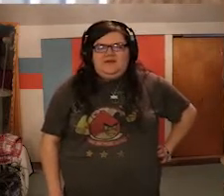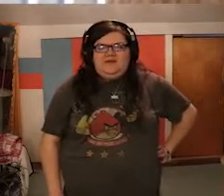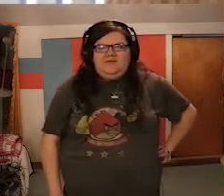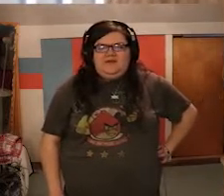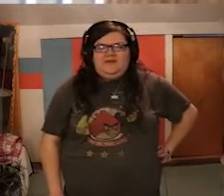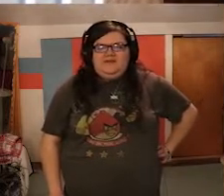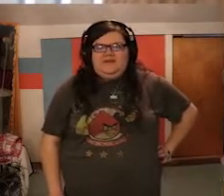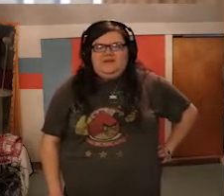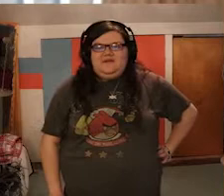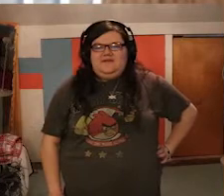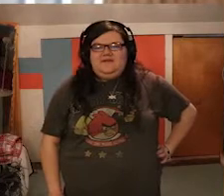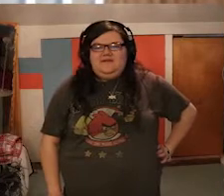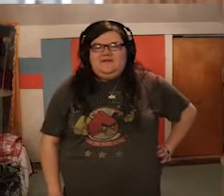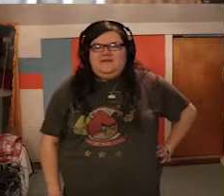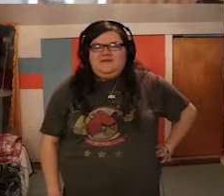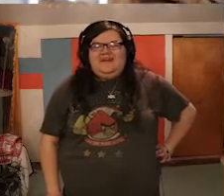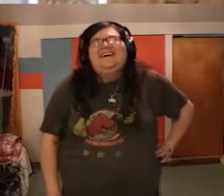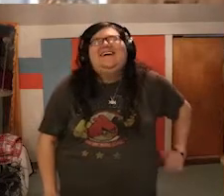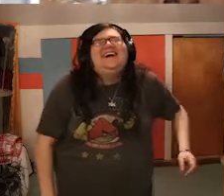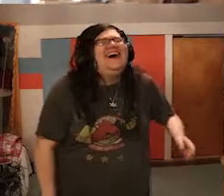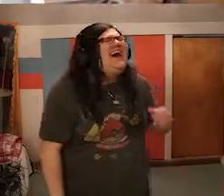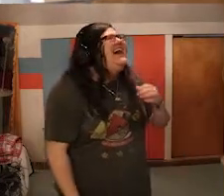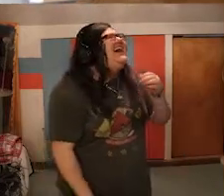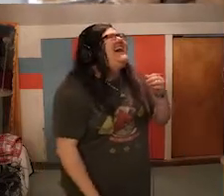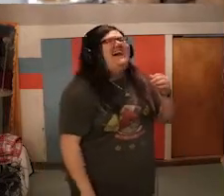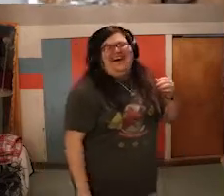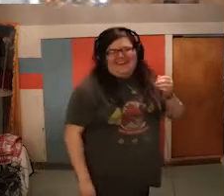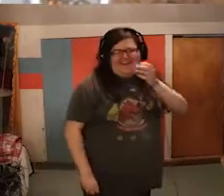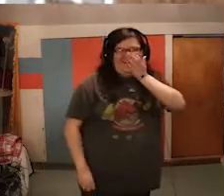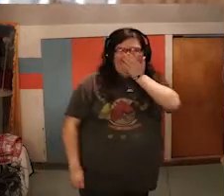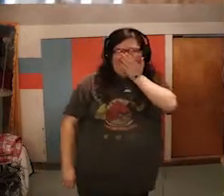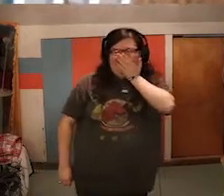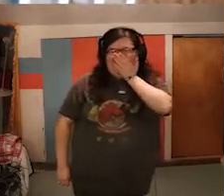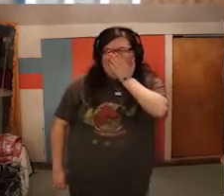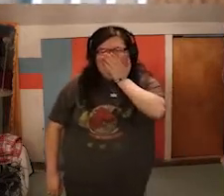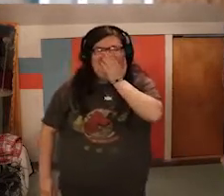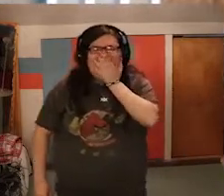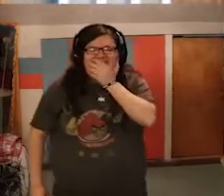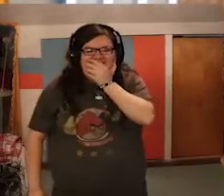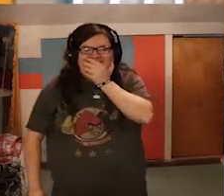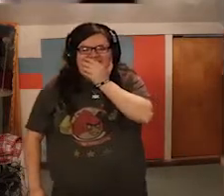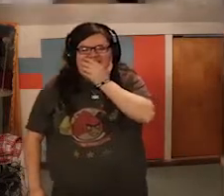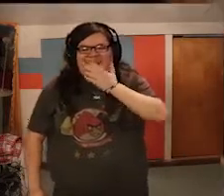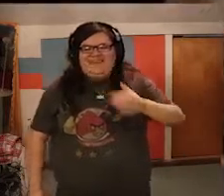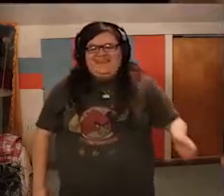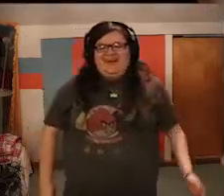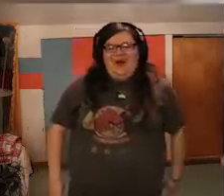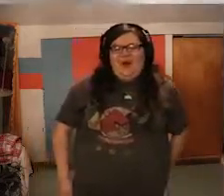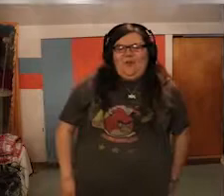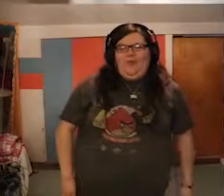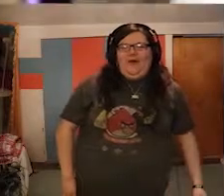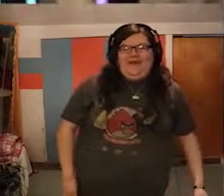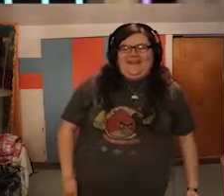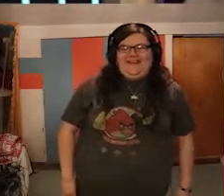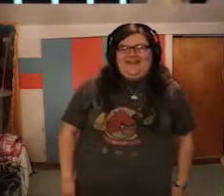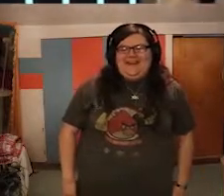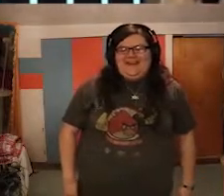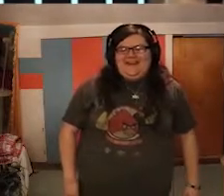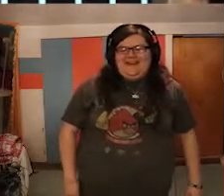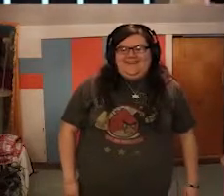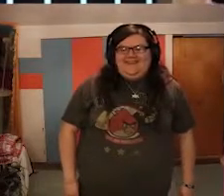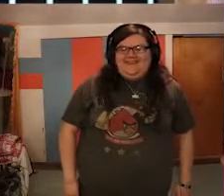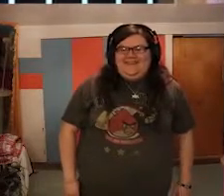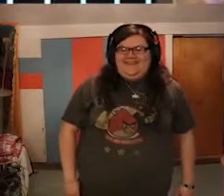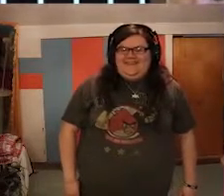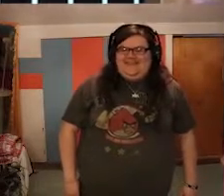fact that I found nothing else her size, so. I don't know oh, if it's no. her that she can't wear it. This oh no, oh, is the what is thing I've ever